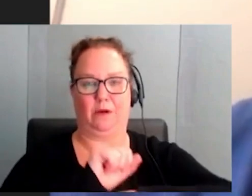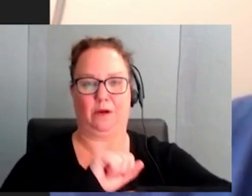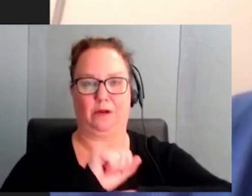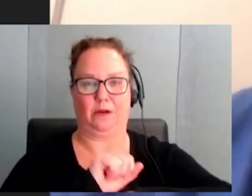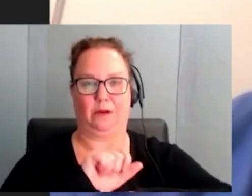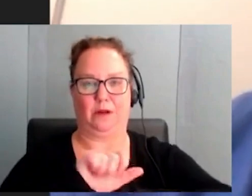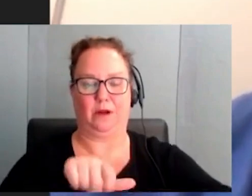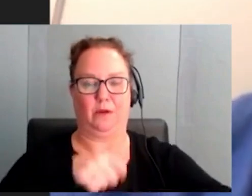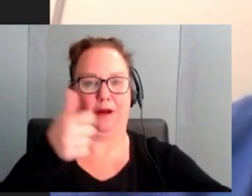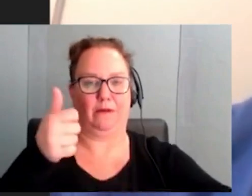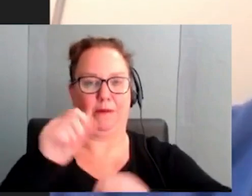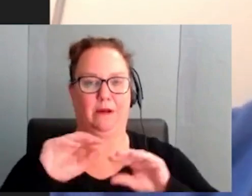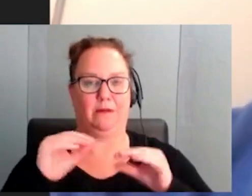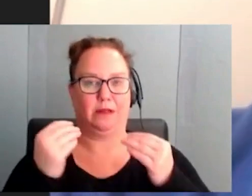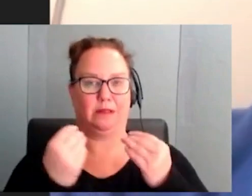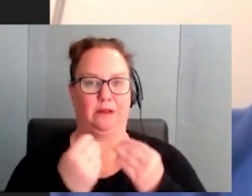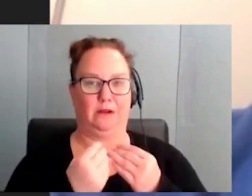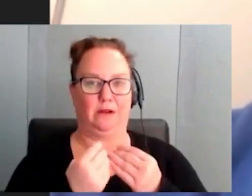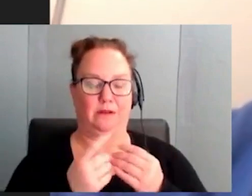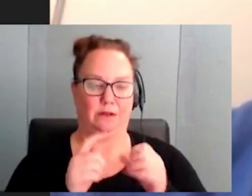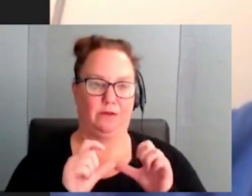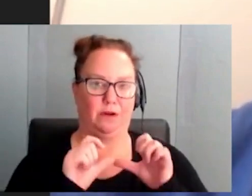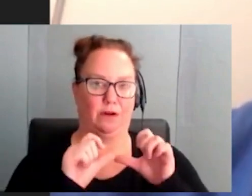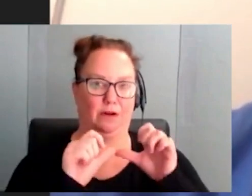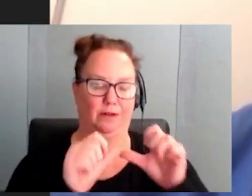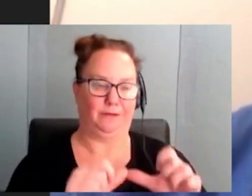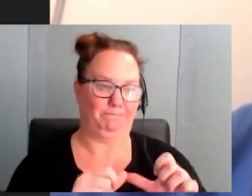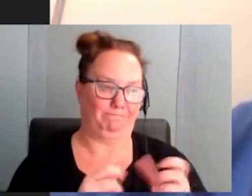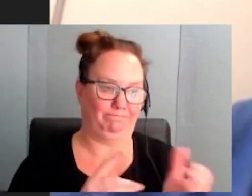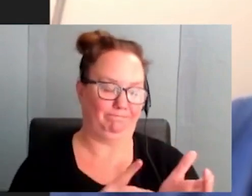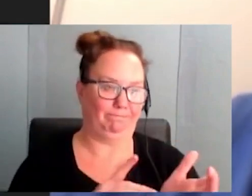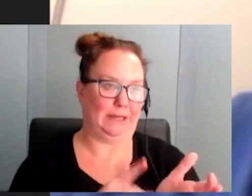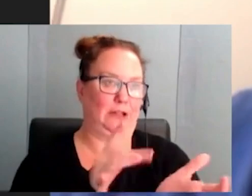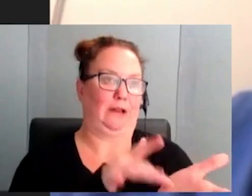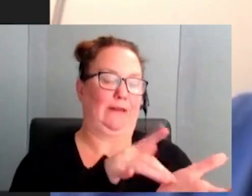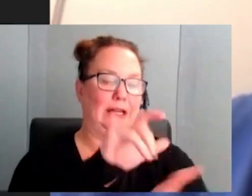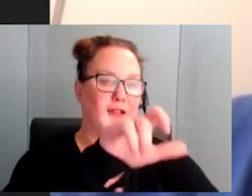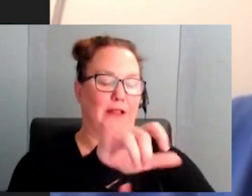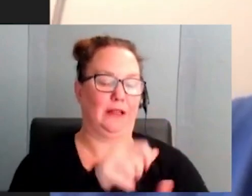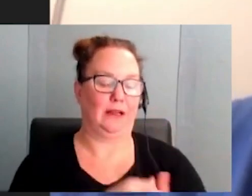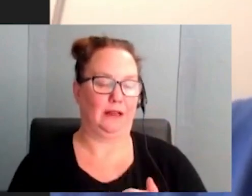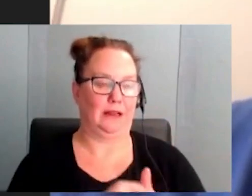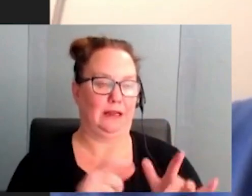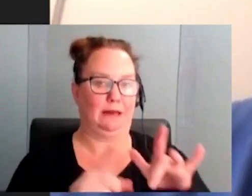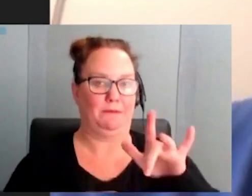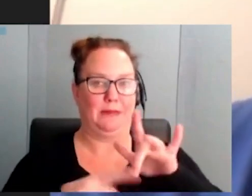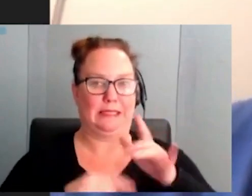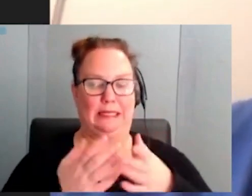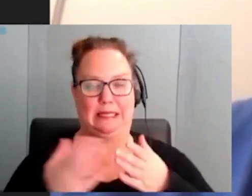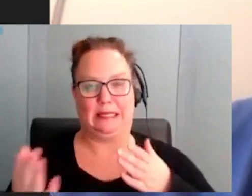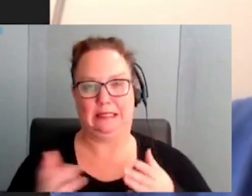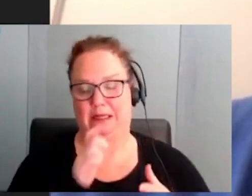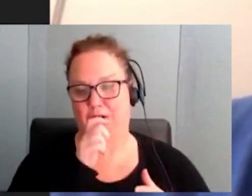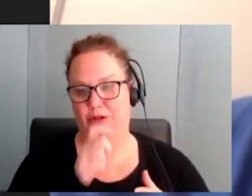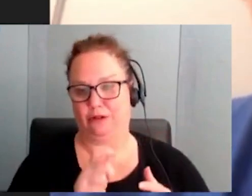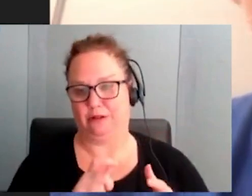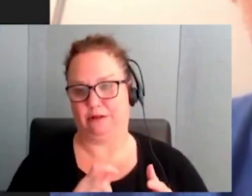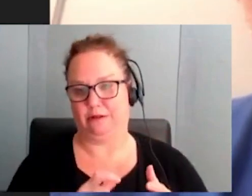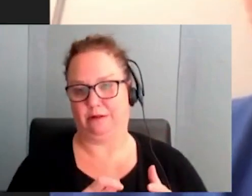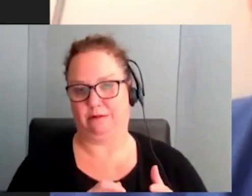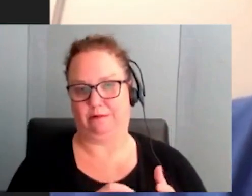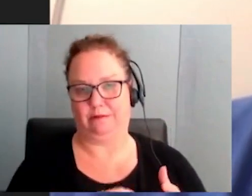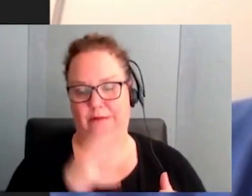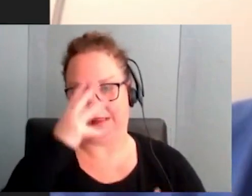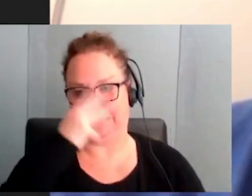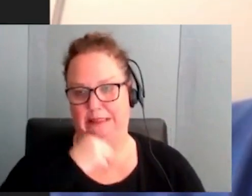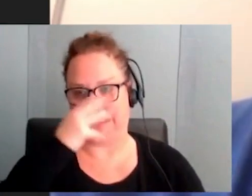worked for, so I kind of got away with it for a long time. But yeah, just missing things that I shouldn't miss, sleeping when